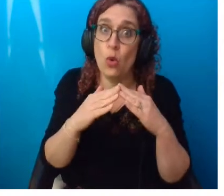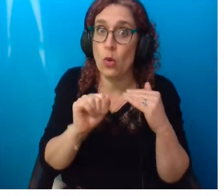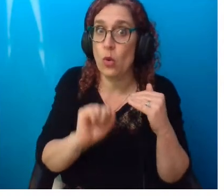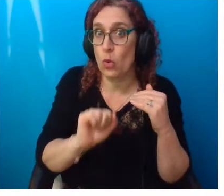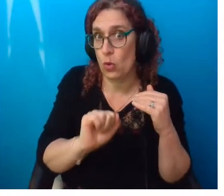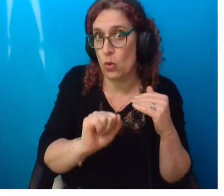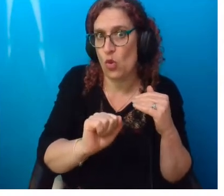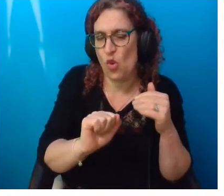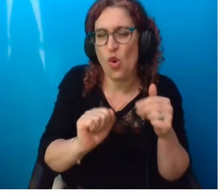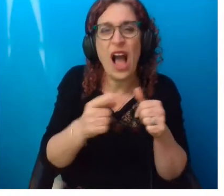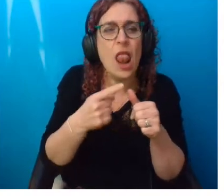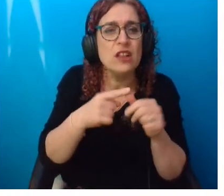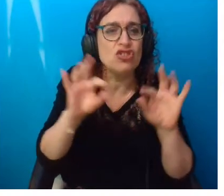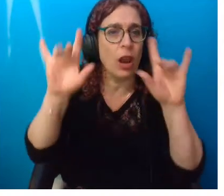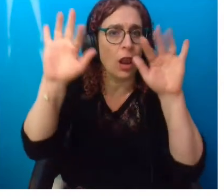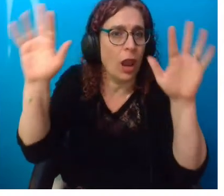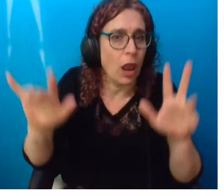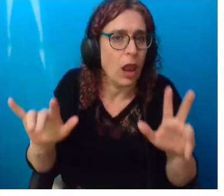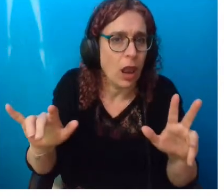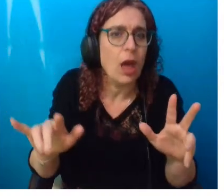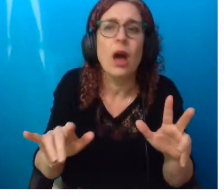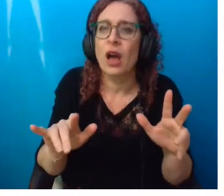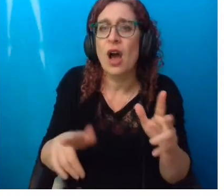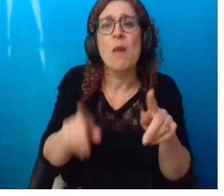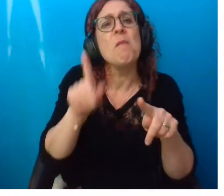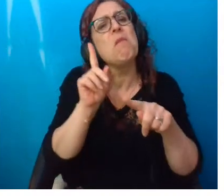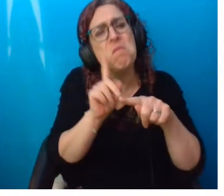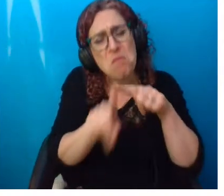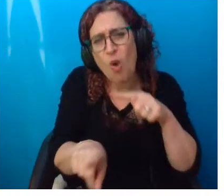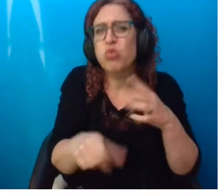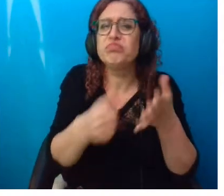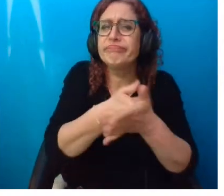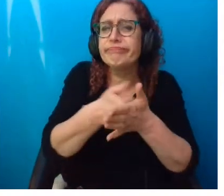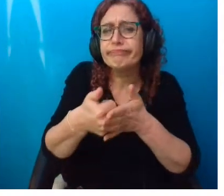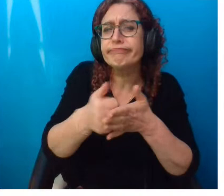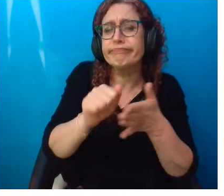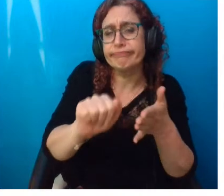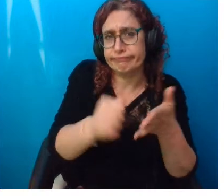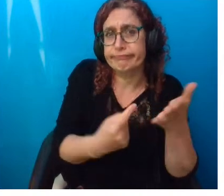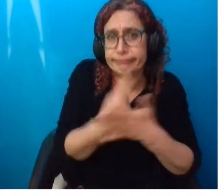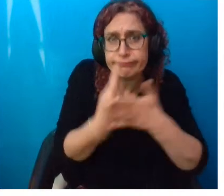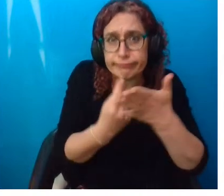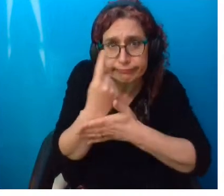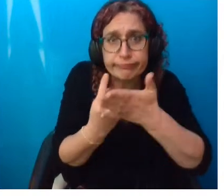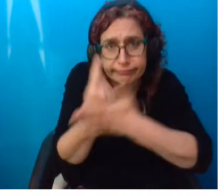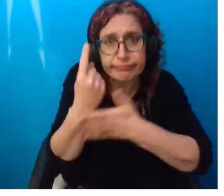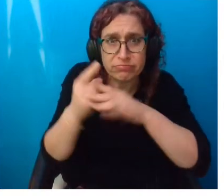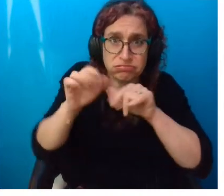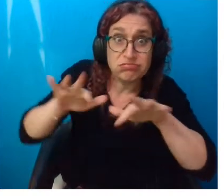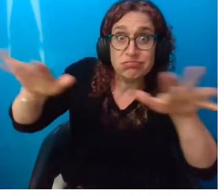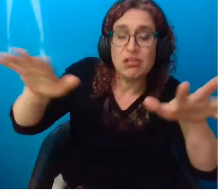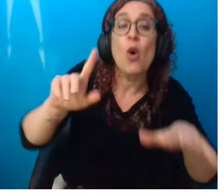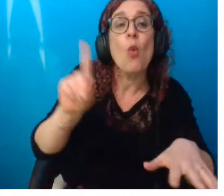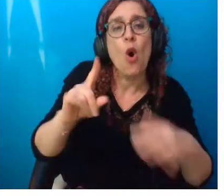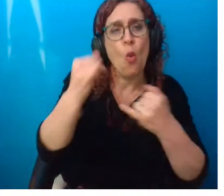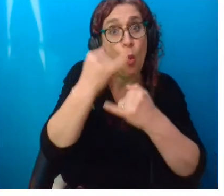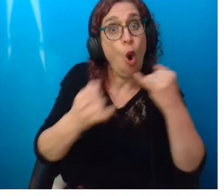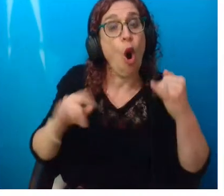most important allergen as far as frequency or how many people it affects is house dust